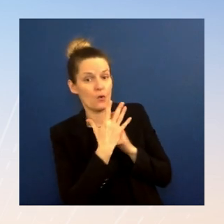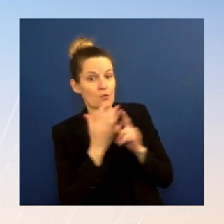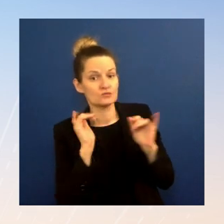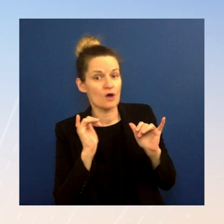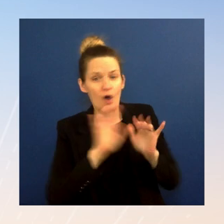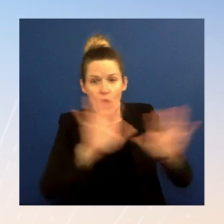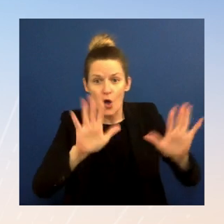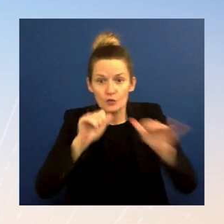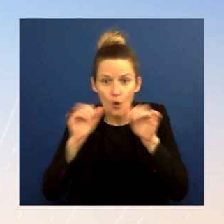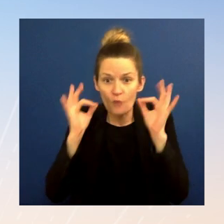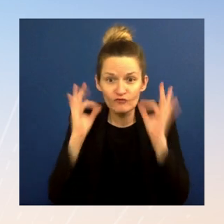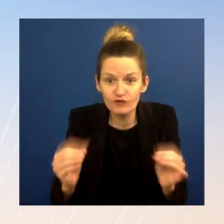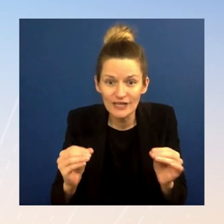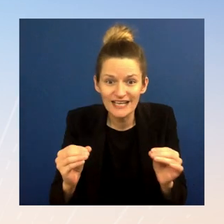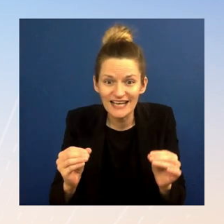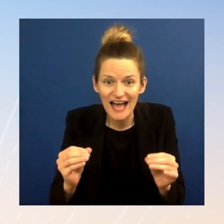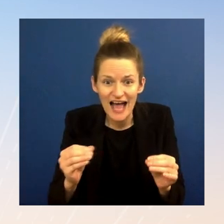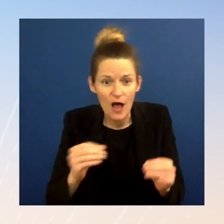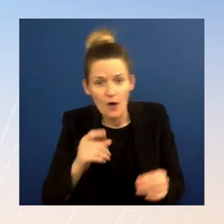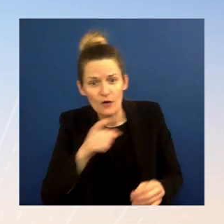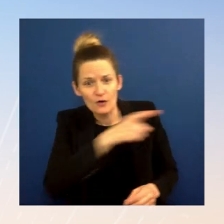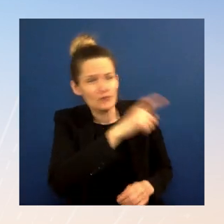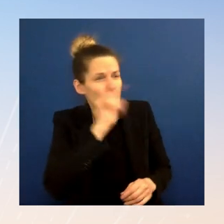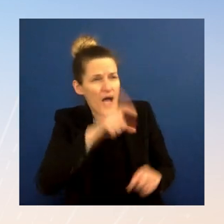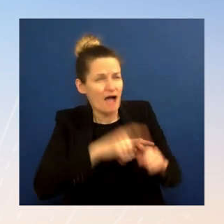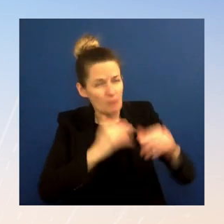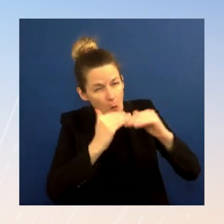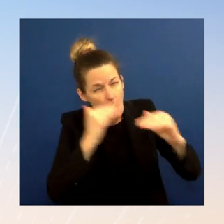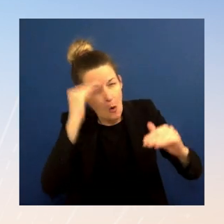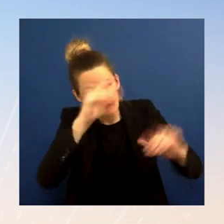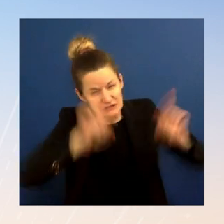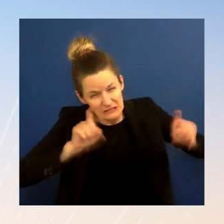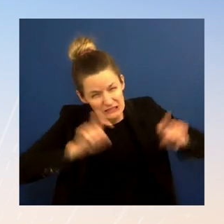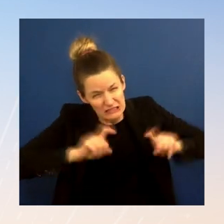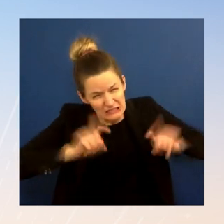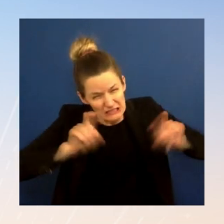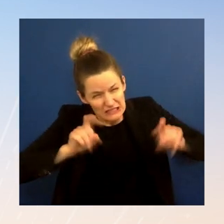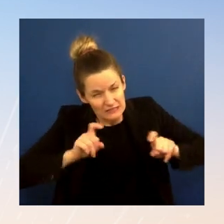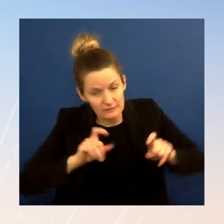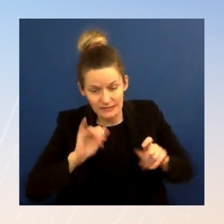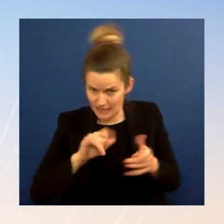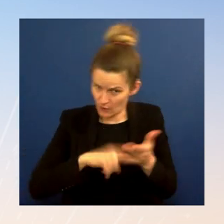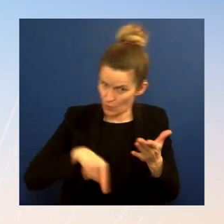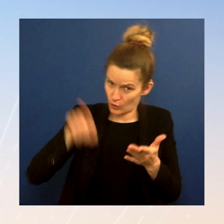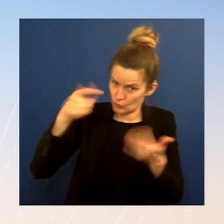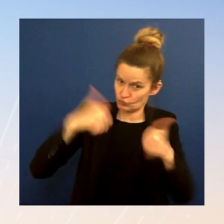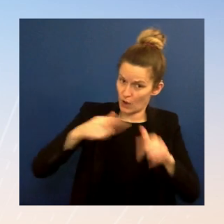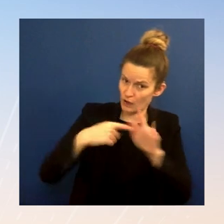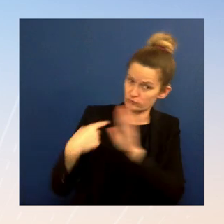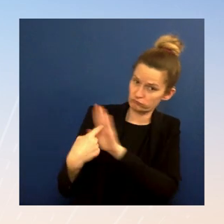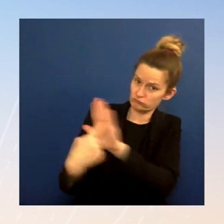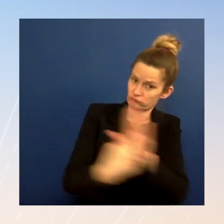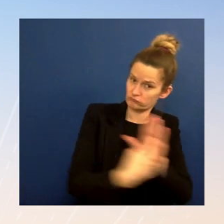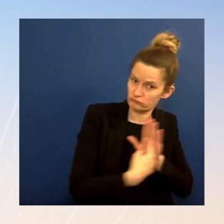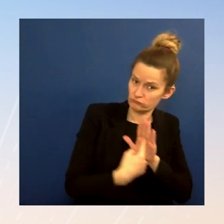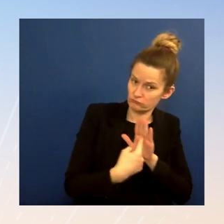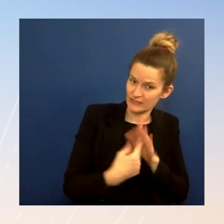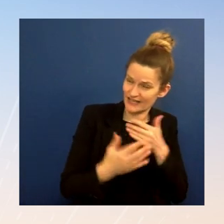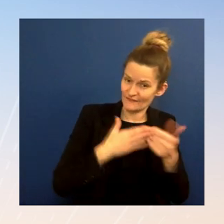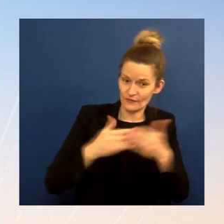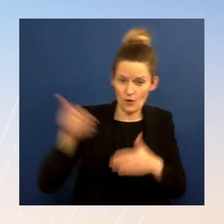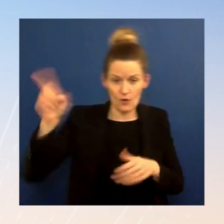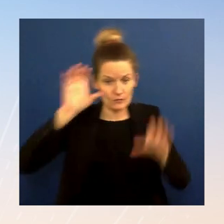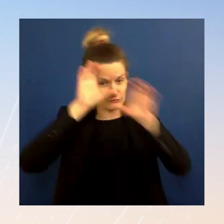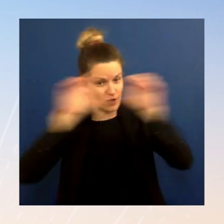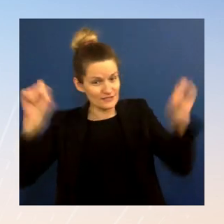Is that basically the dynamic that you're trying to say? Even though if the president, 79 years old, president of the United States, were to get COVID, might be